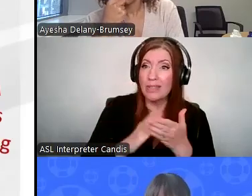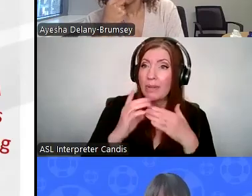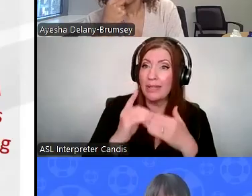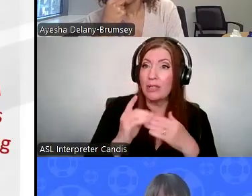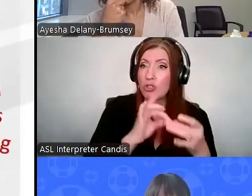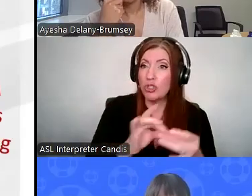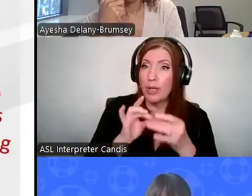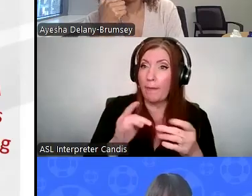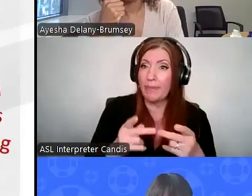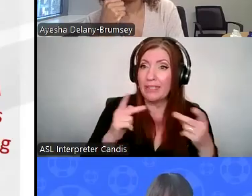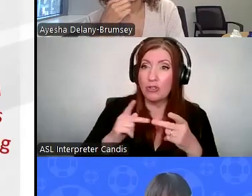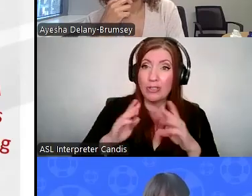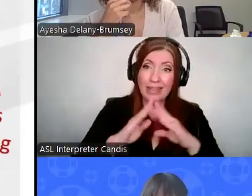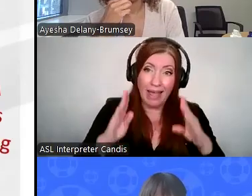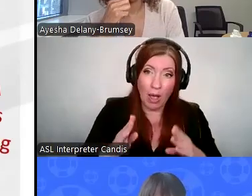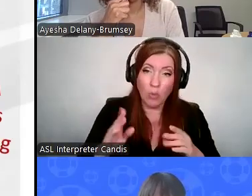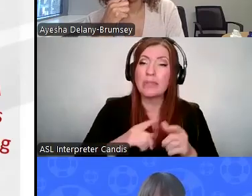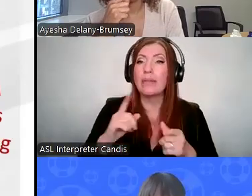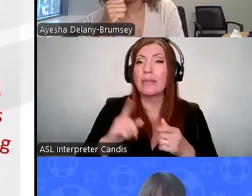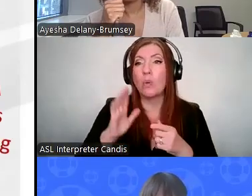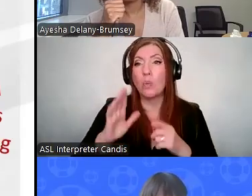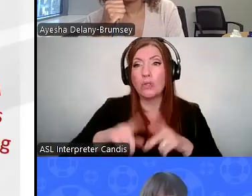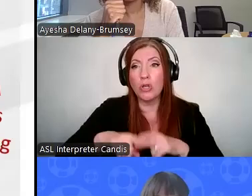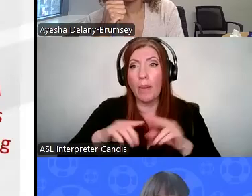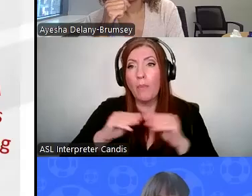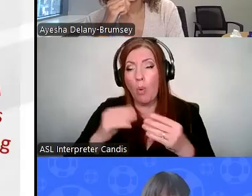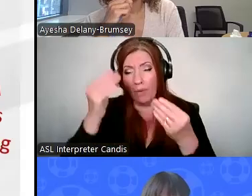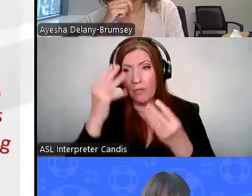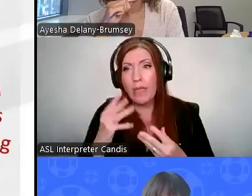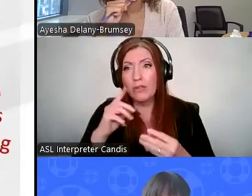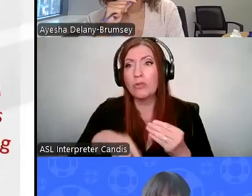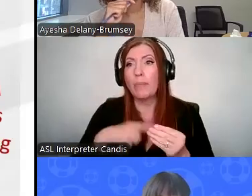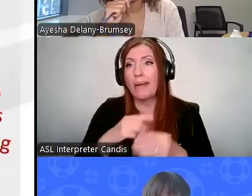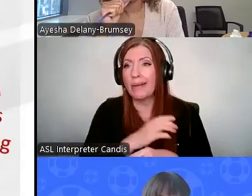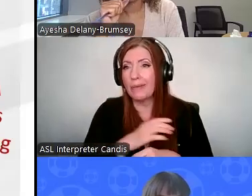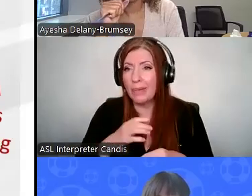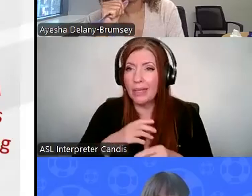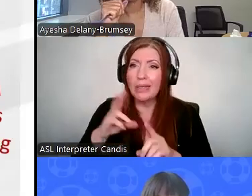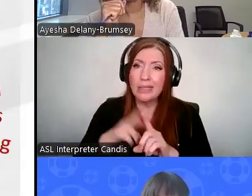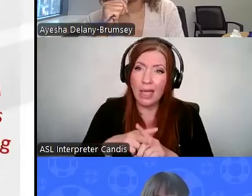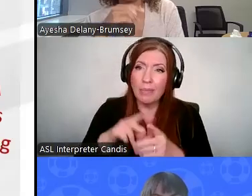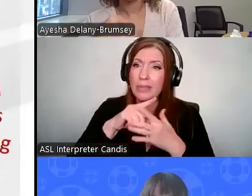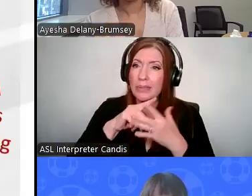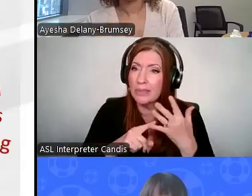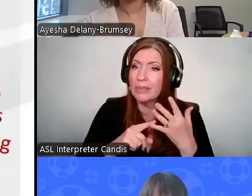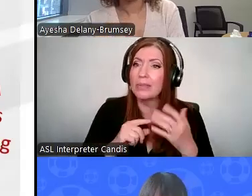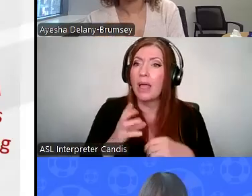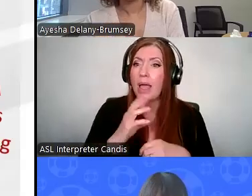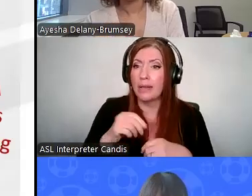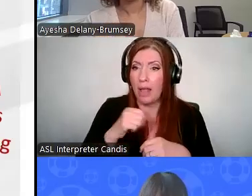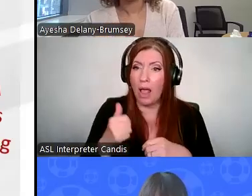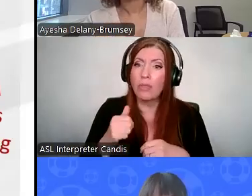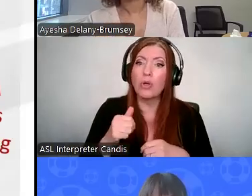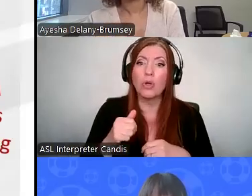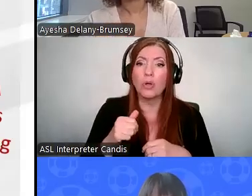positions in the House. And then from there, we'll start to get more information about committee assignments and other kind of